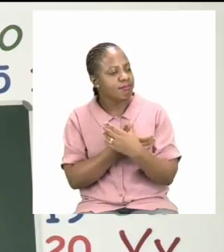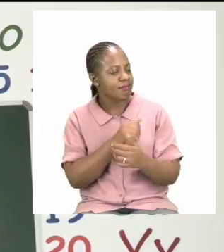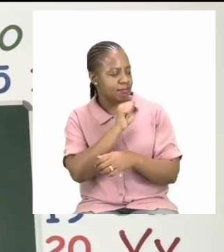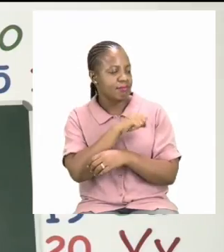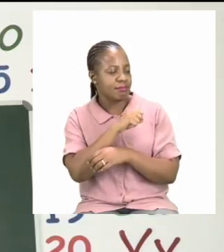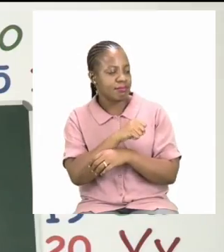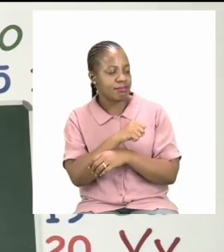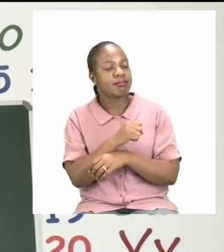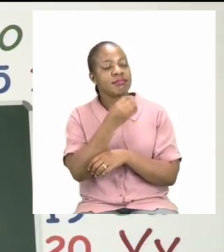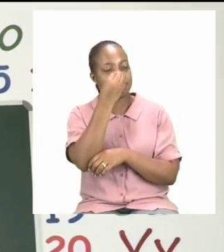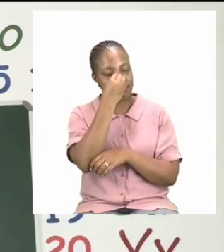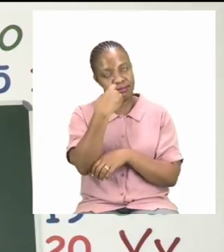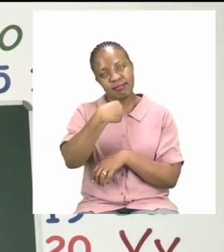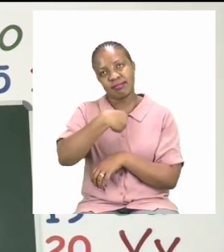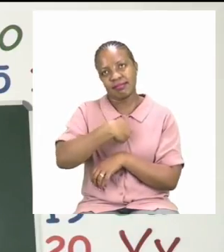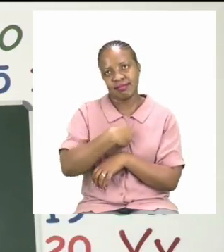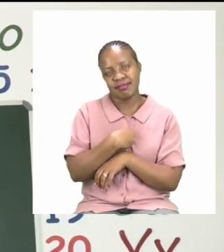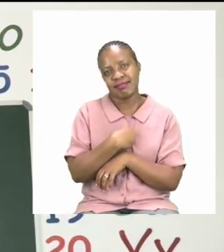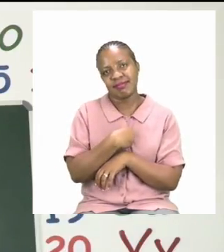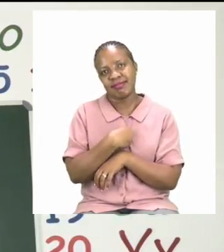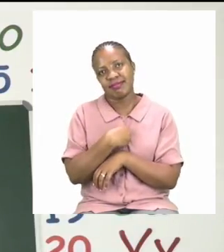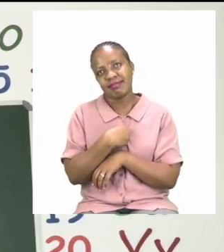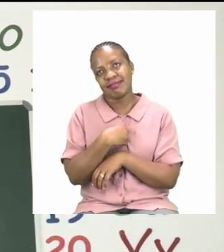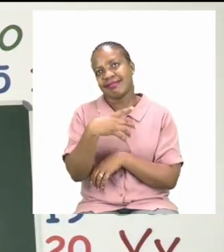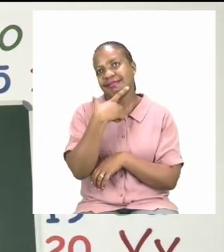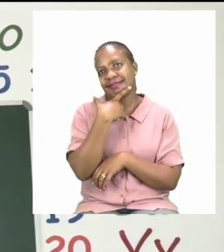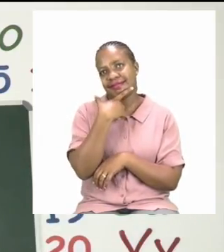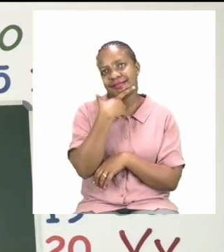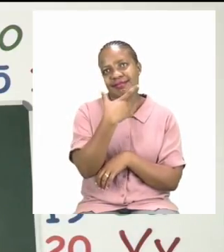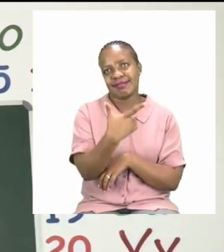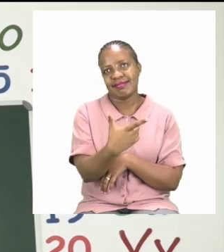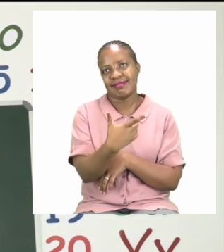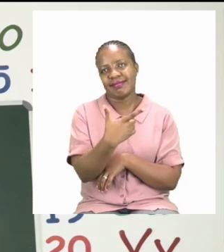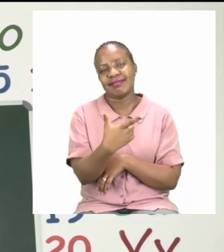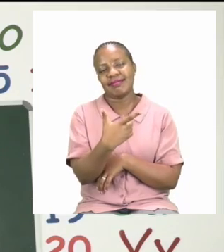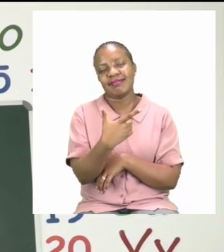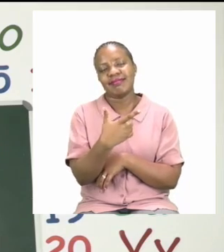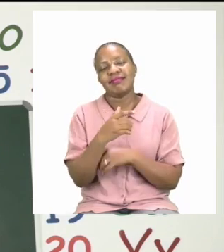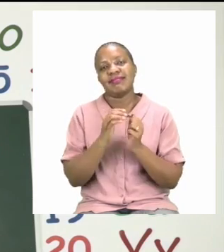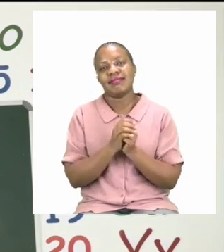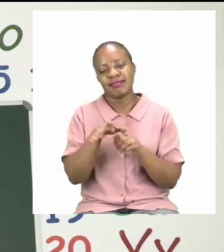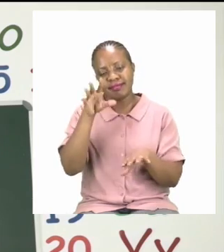from Zacky and I, we would like to say thank you for joining us today and